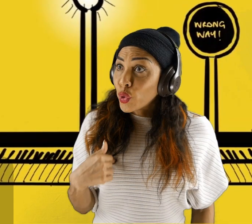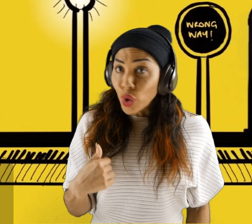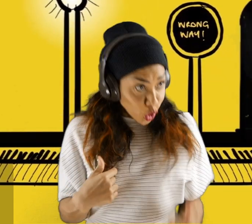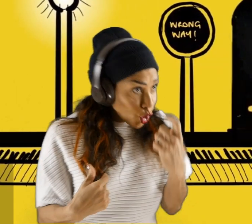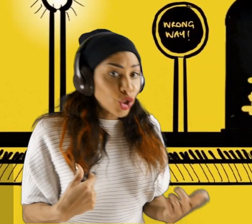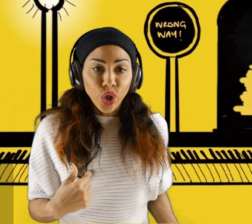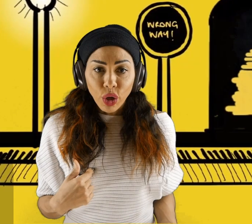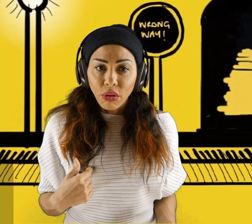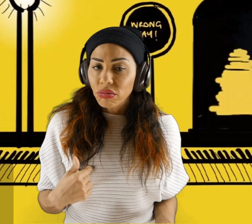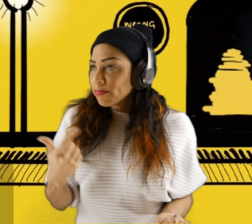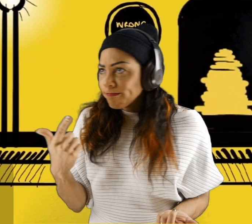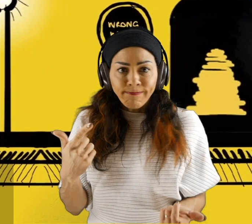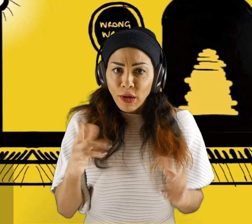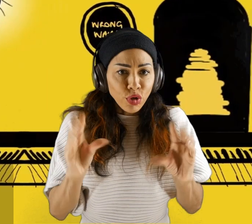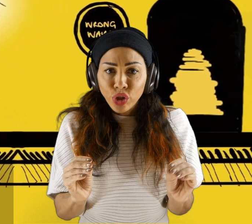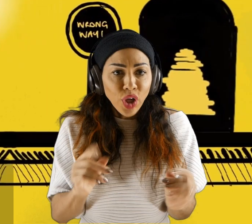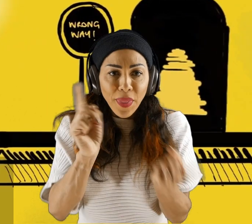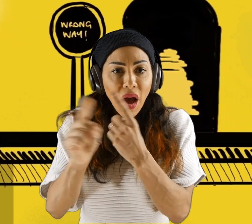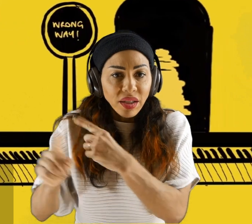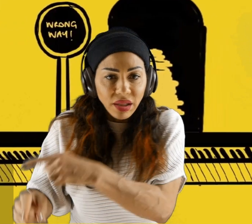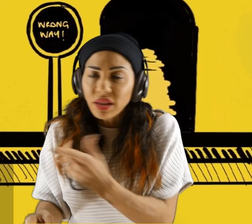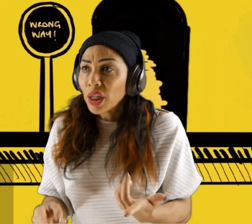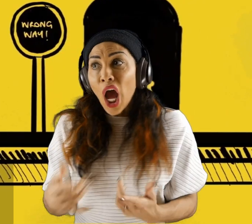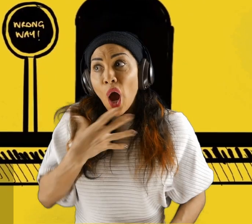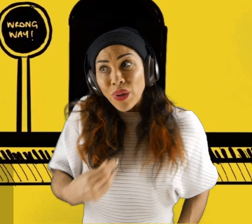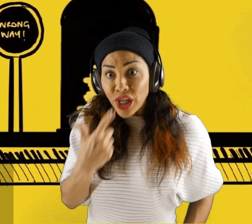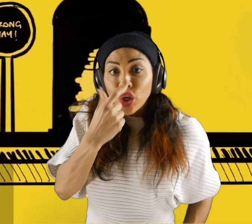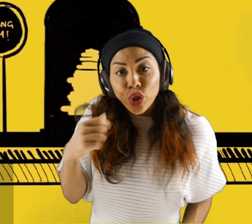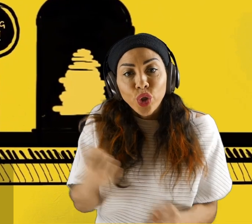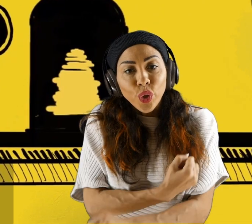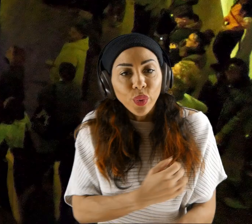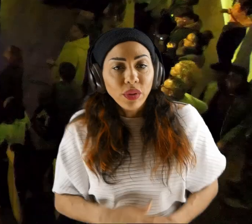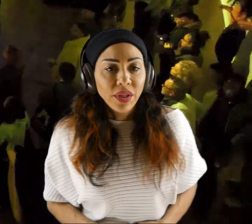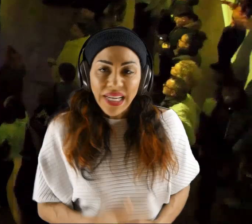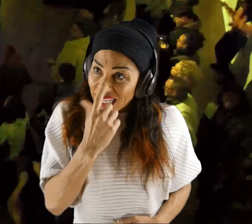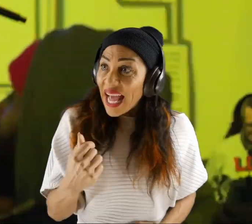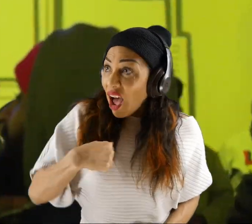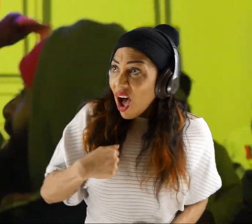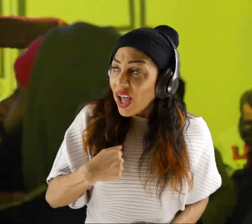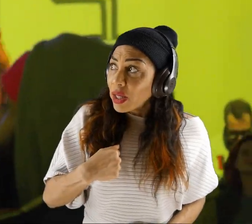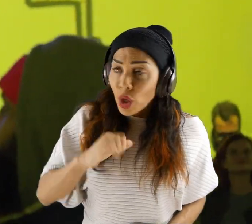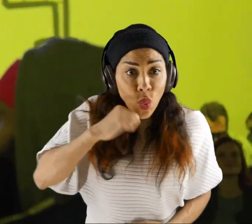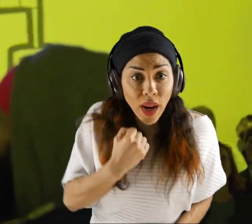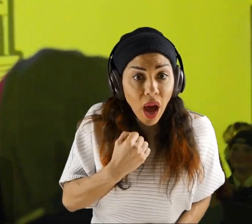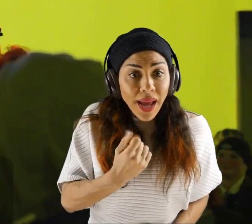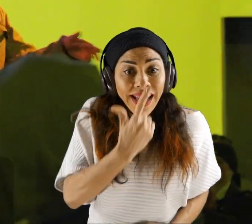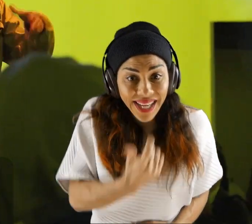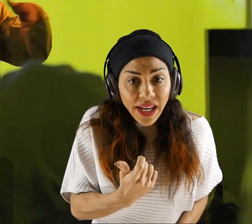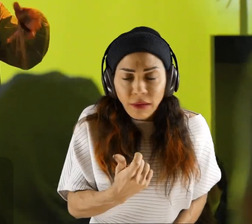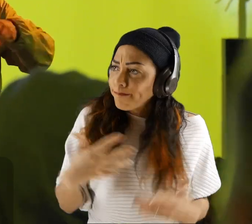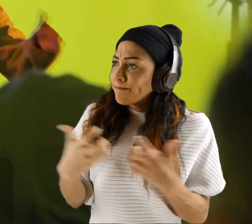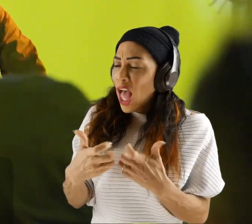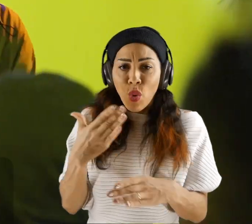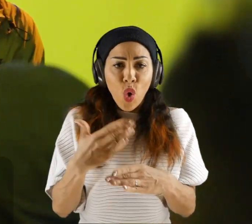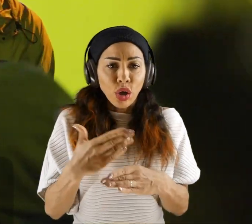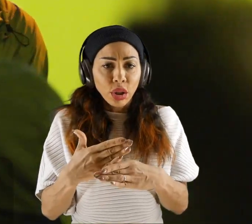could you? I know I ain't good at answer. Sometimes I wish that I could too. Yo, pull it. Can I, should I? Will I, can't I? How did this